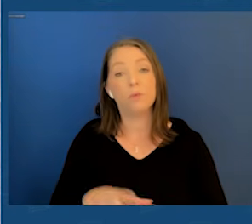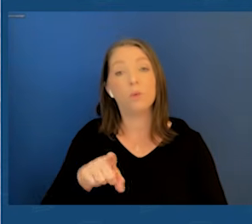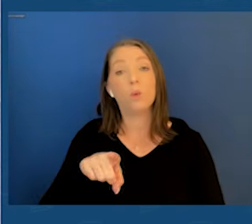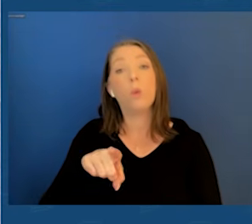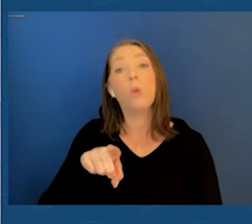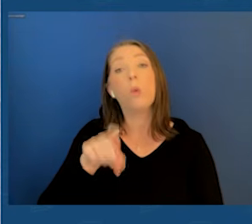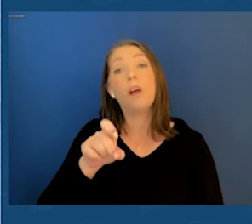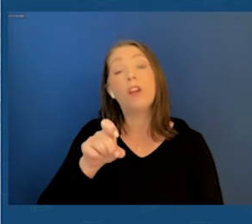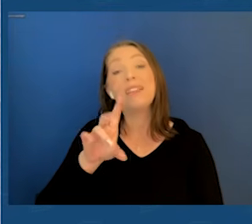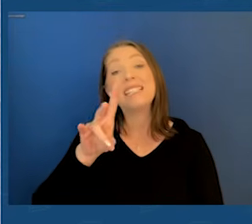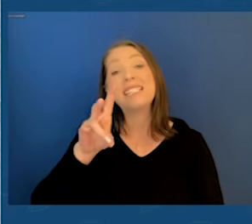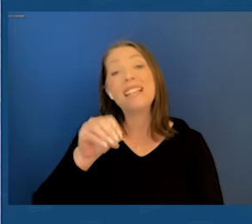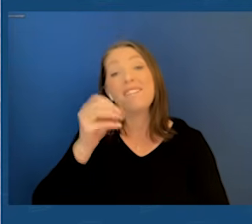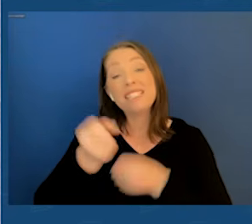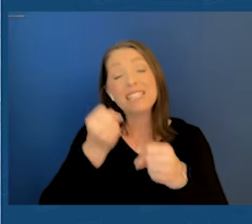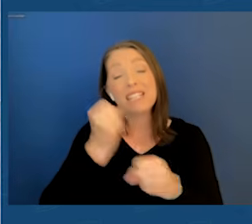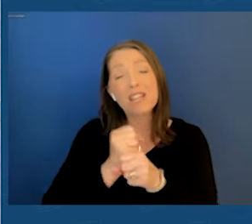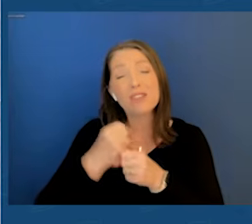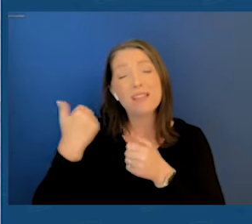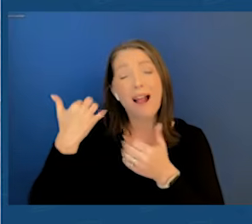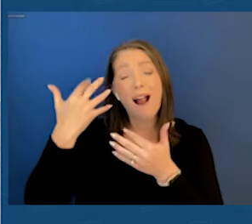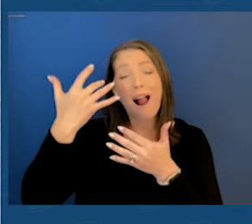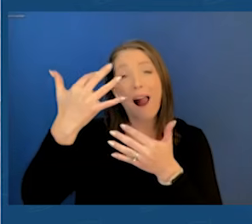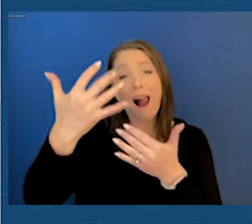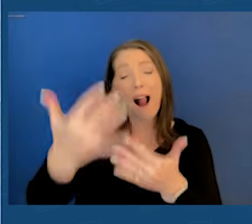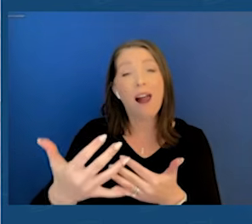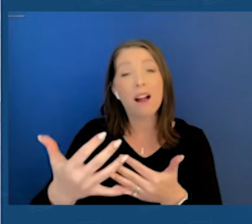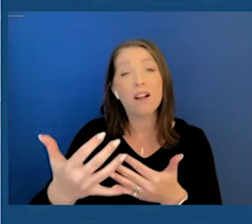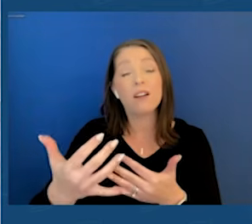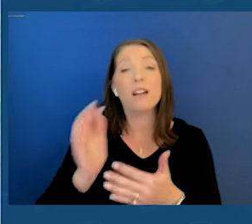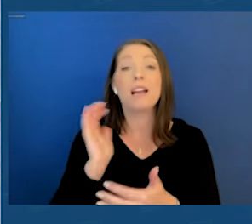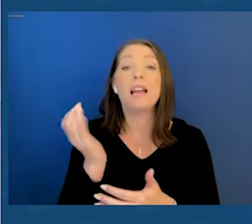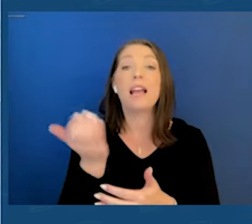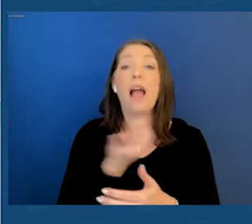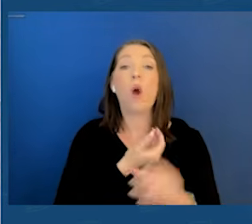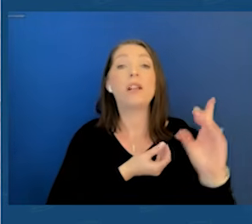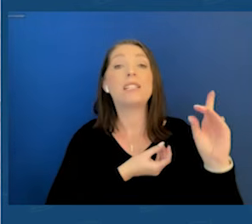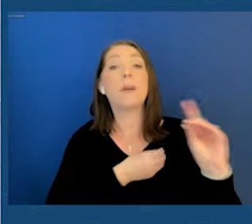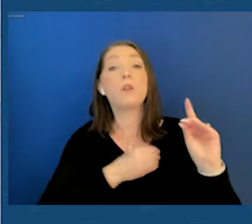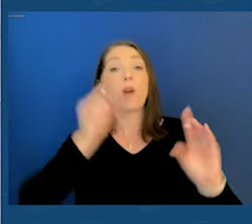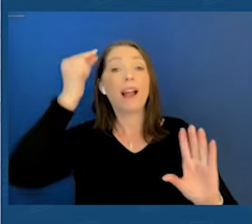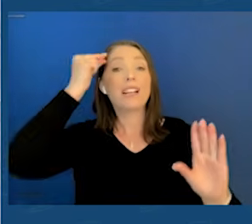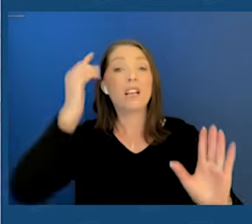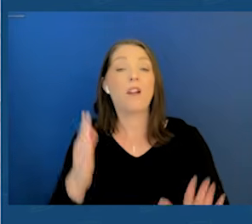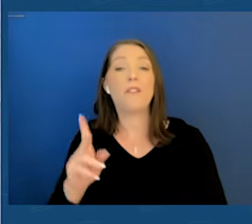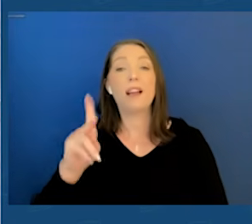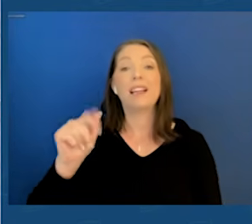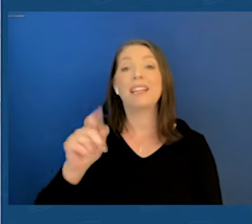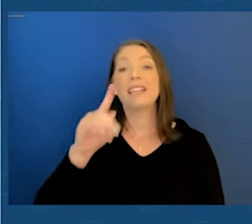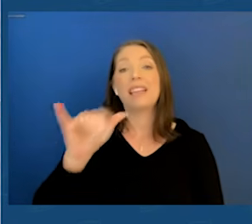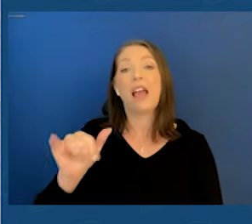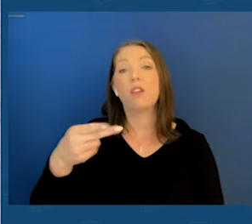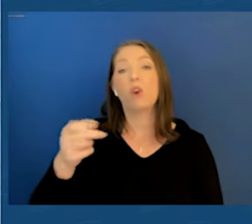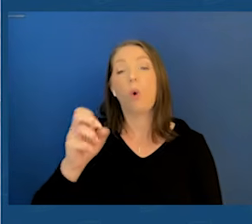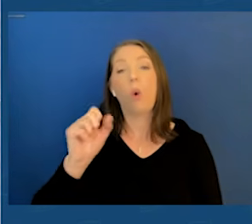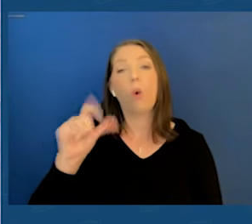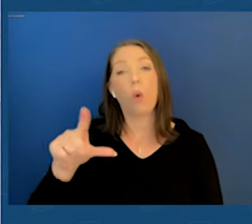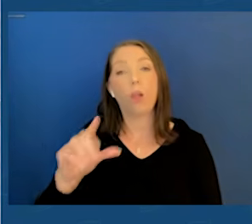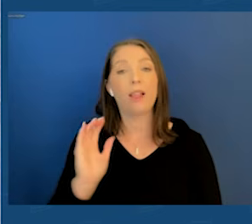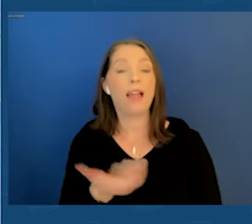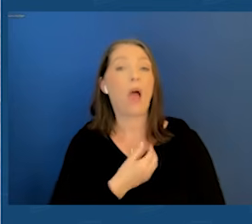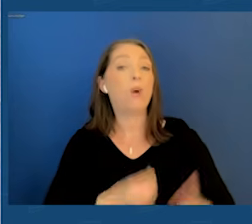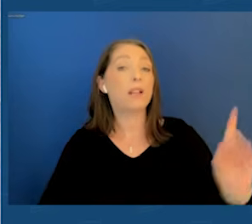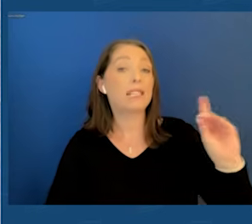170 years later, our Democratic governor, Kathy Hochul, our